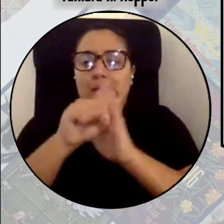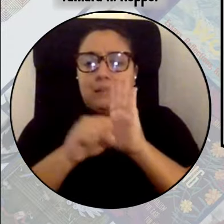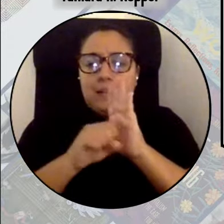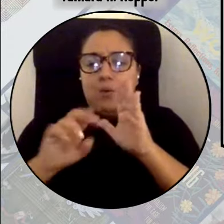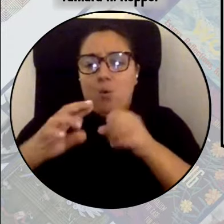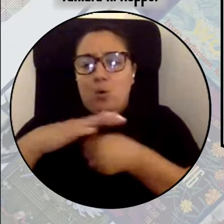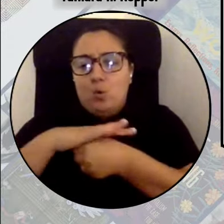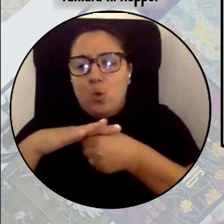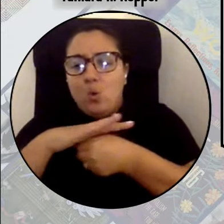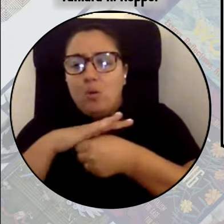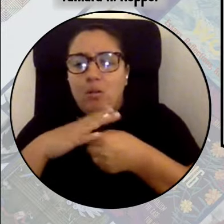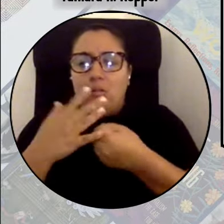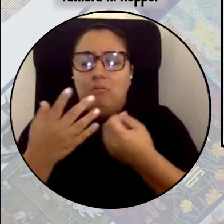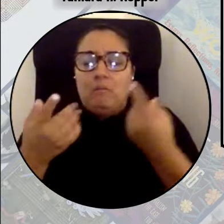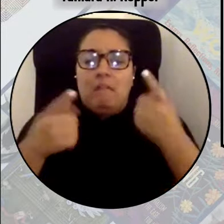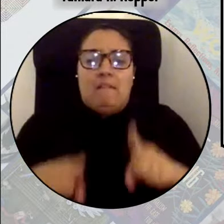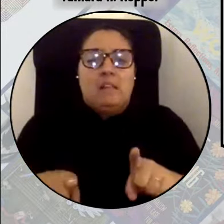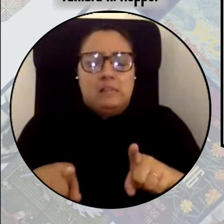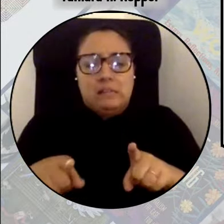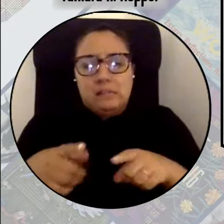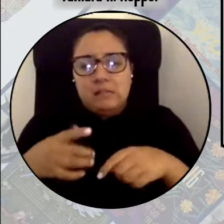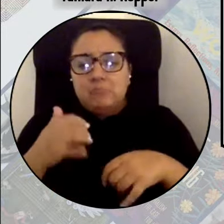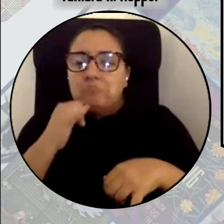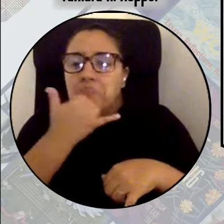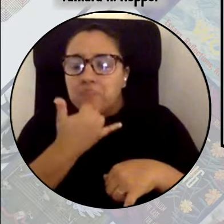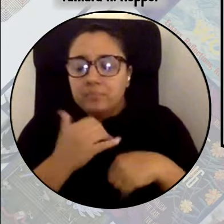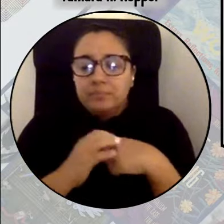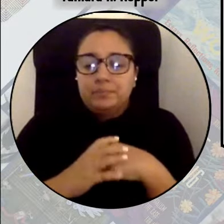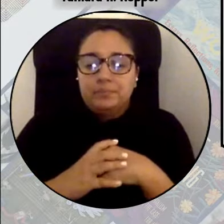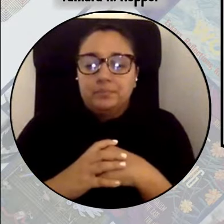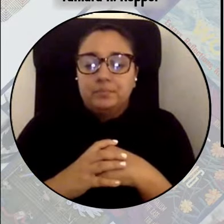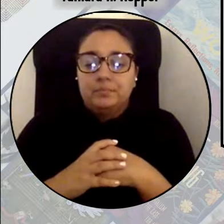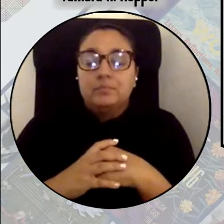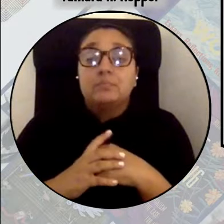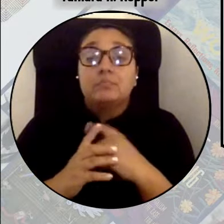forth. Now, here,